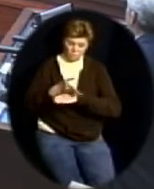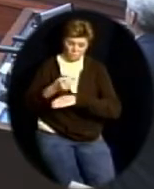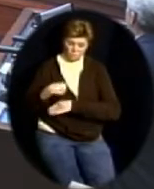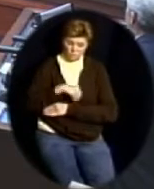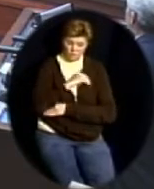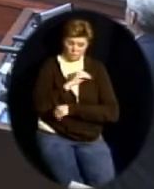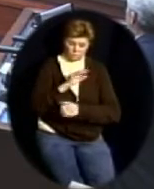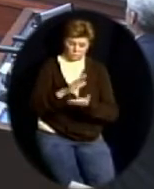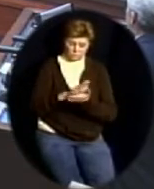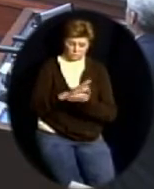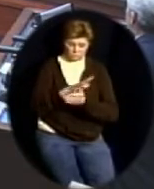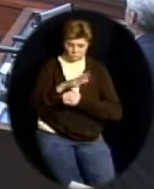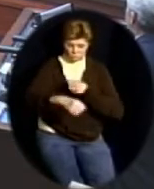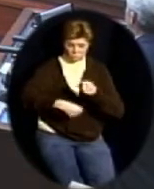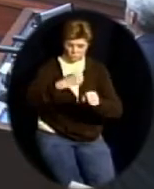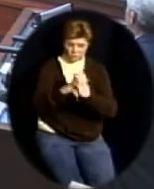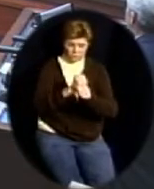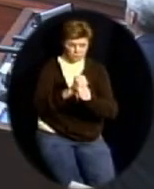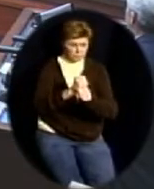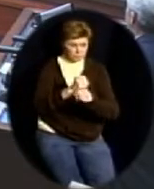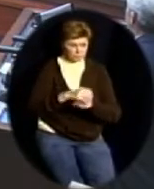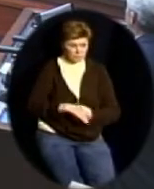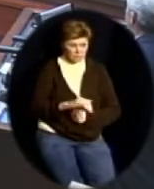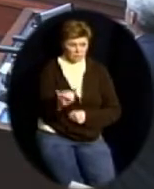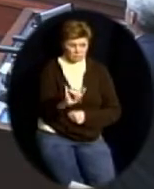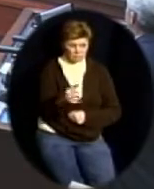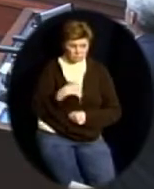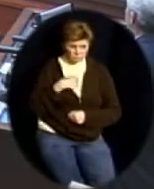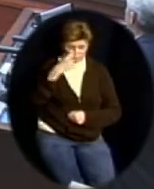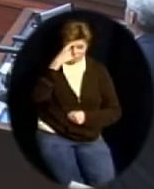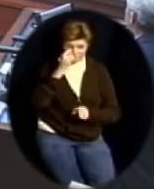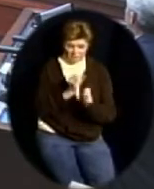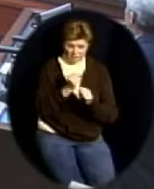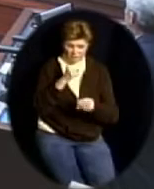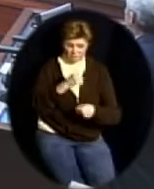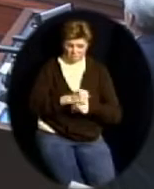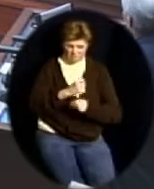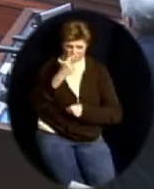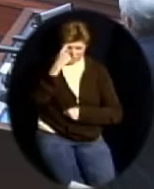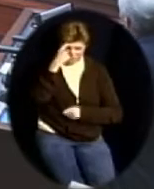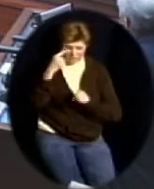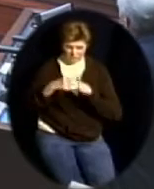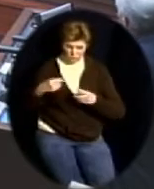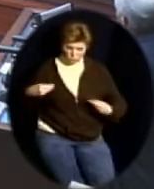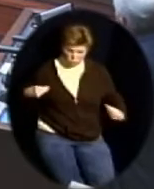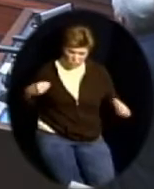these kinds of things. I also think it makes sense to spend as much as we can, and I want to preface that,